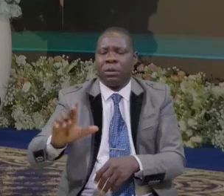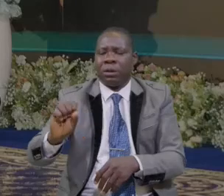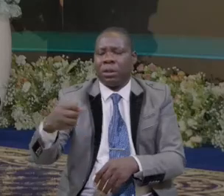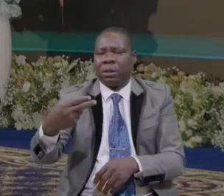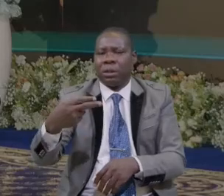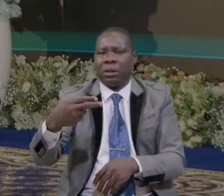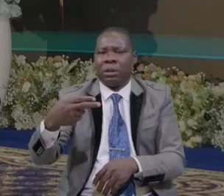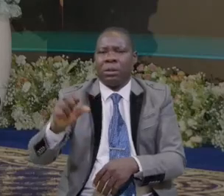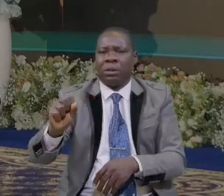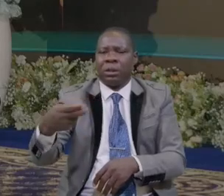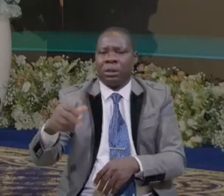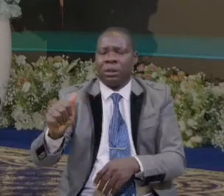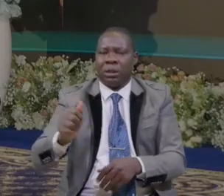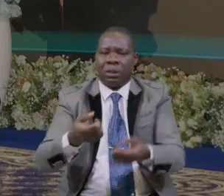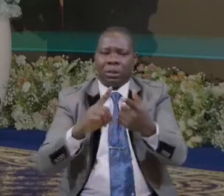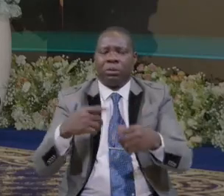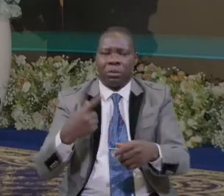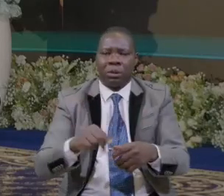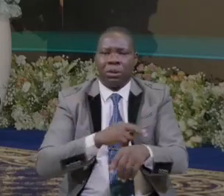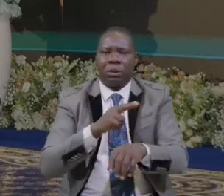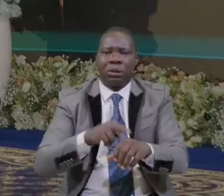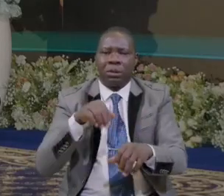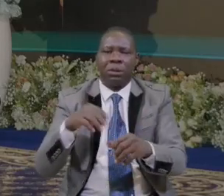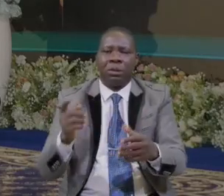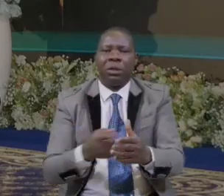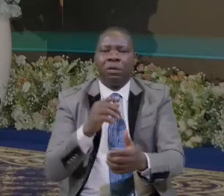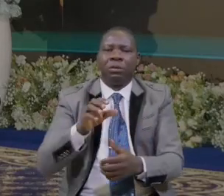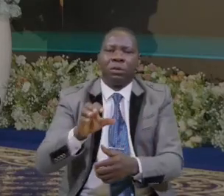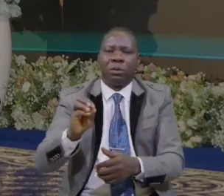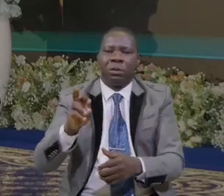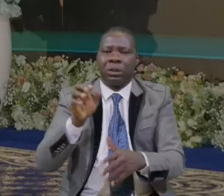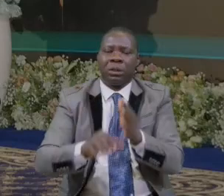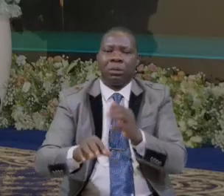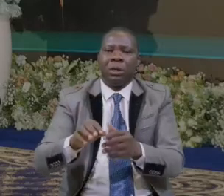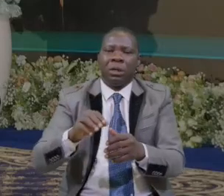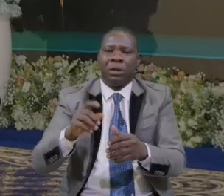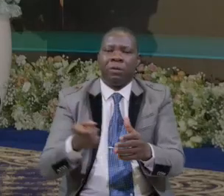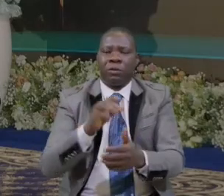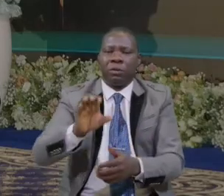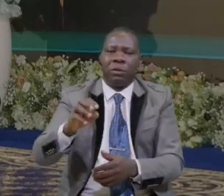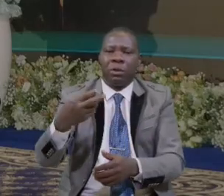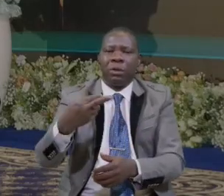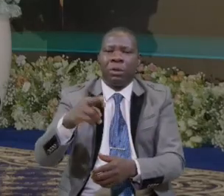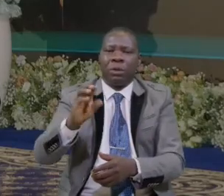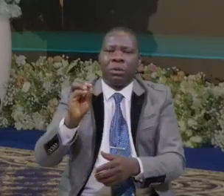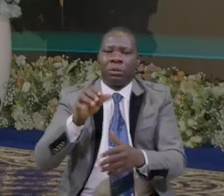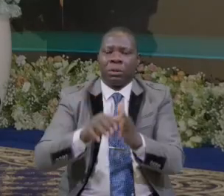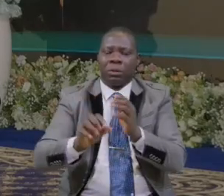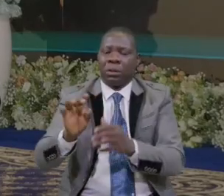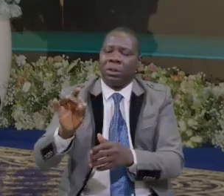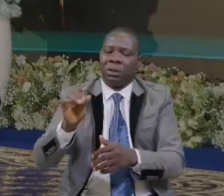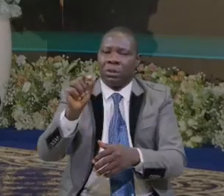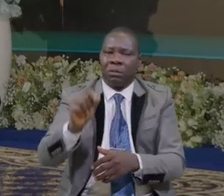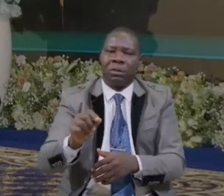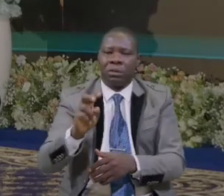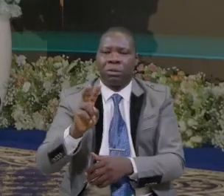18. And in verse 21, he was now going to challenge the nation. If you are going to bring a nation back to God, you